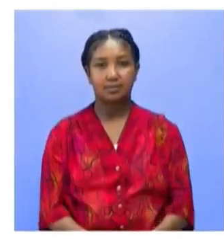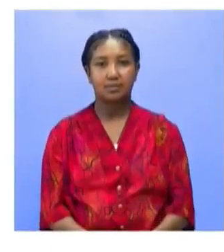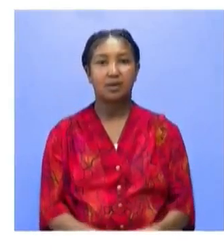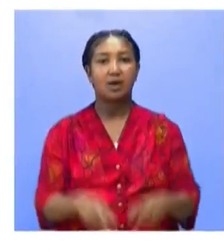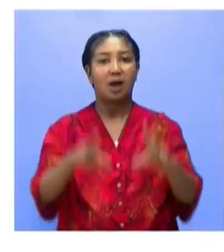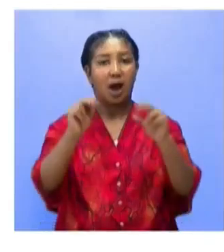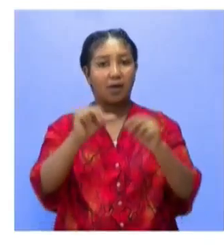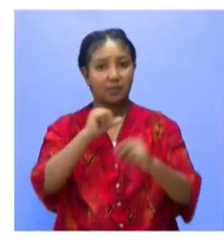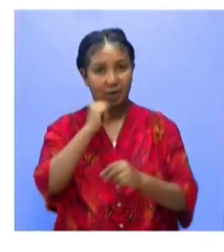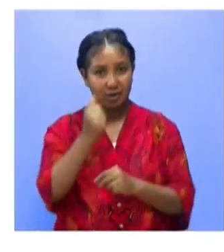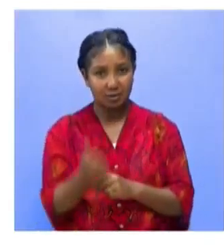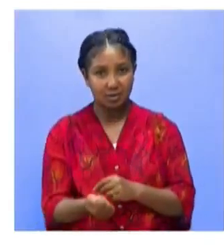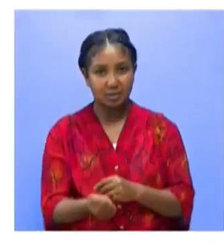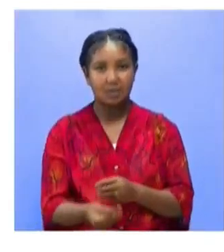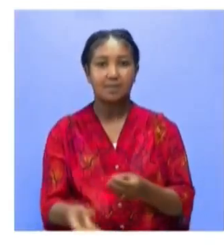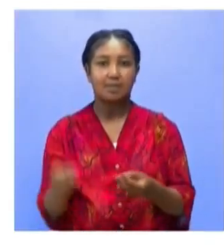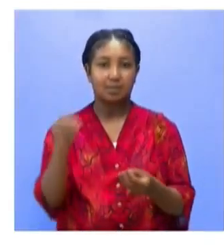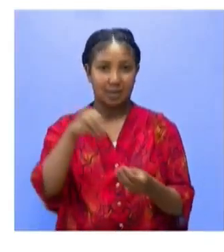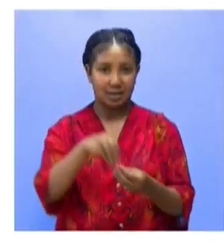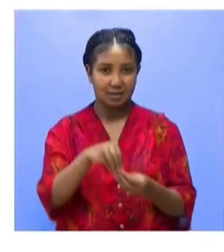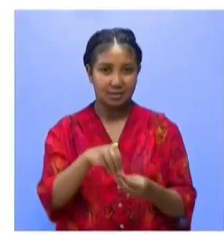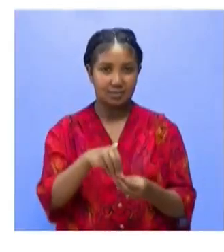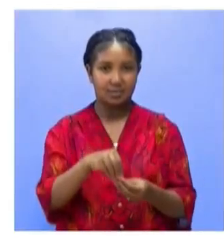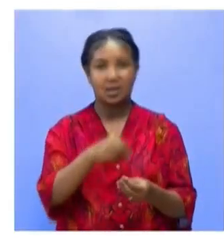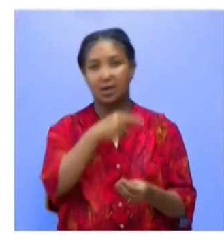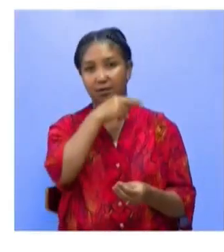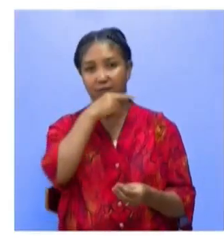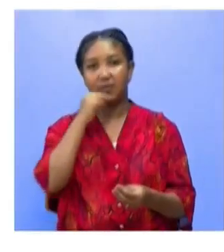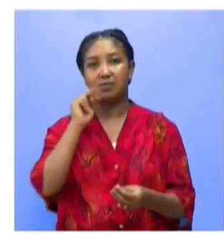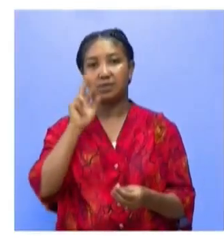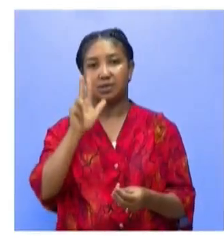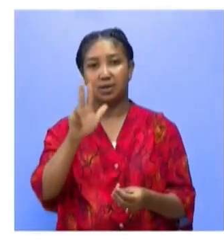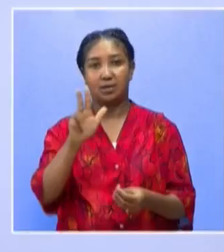Have not plus verbosary.